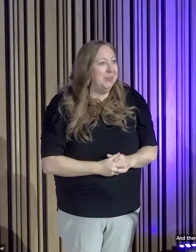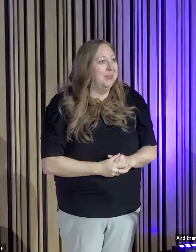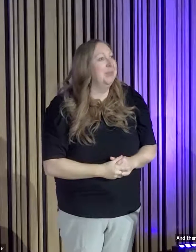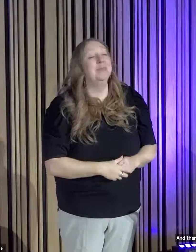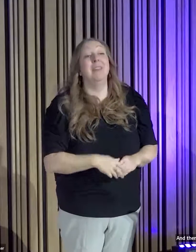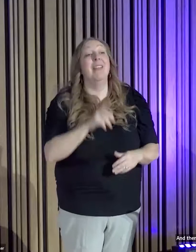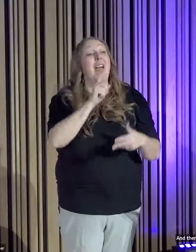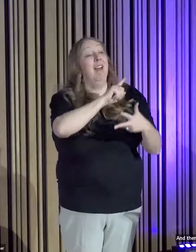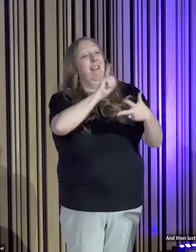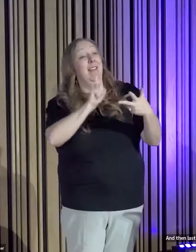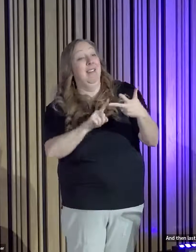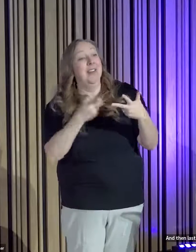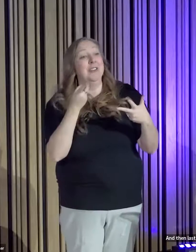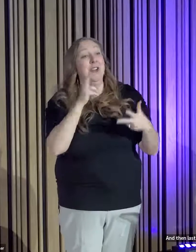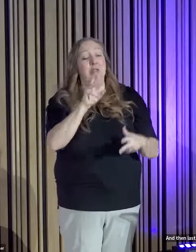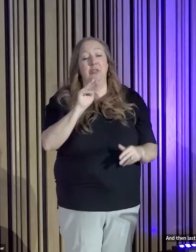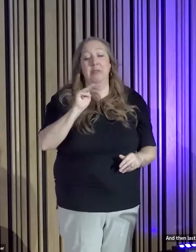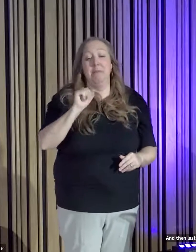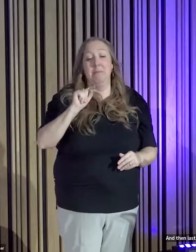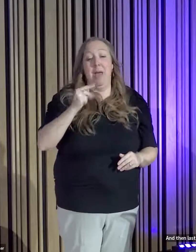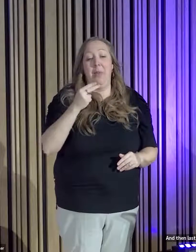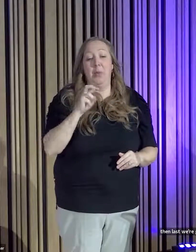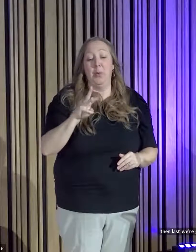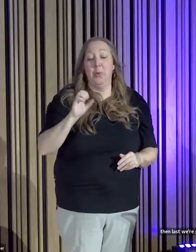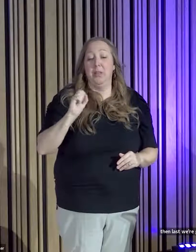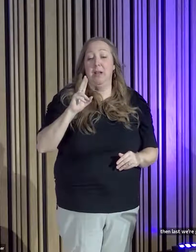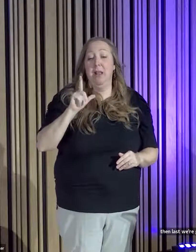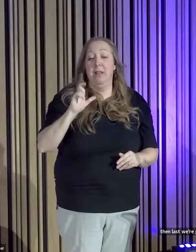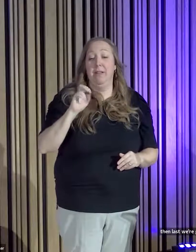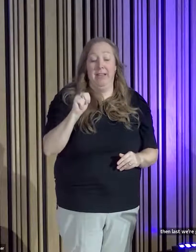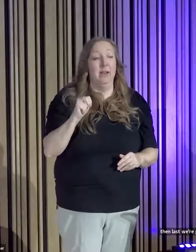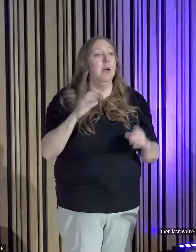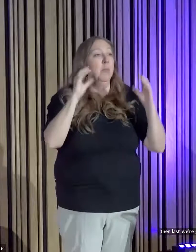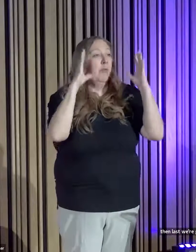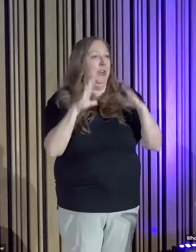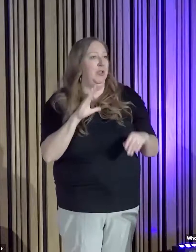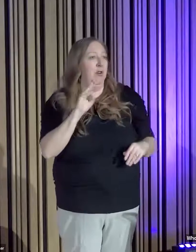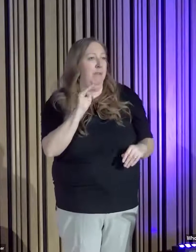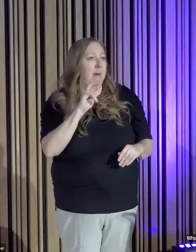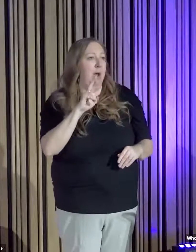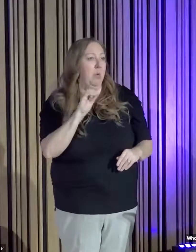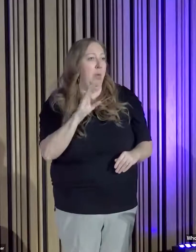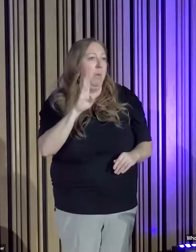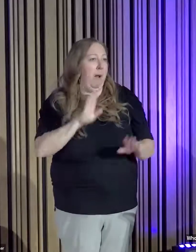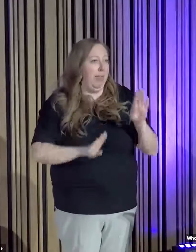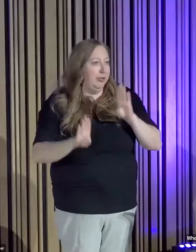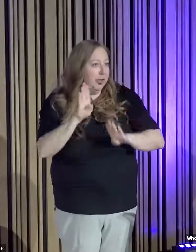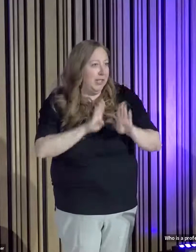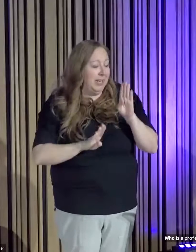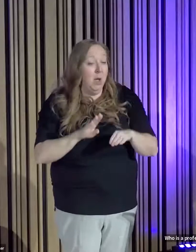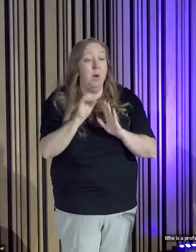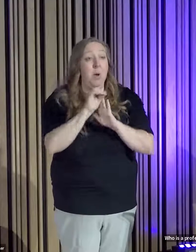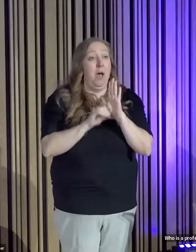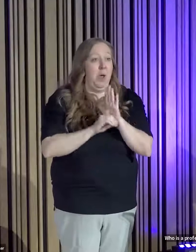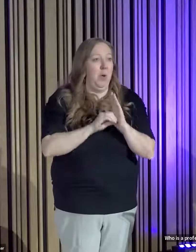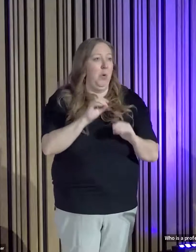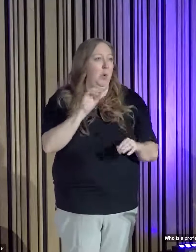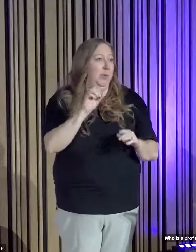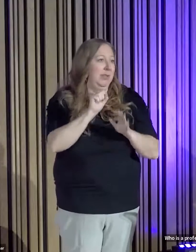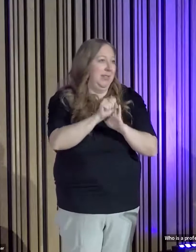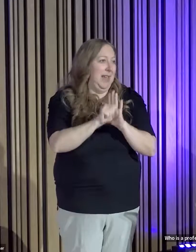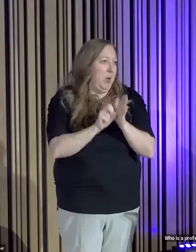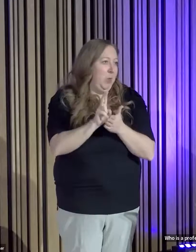Matthew Sullivan, who's a professor of microbiology and the director of the Center of Microbiome Science at the Ohio State University. And